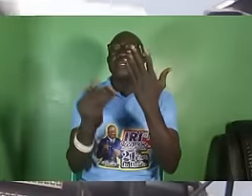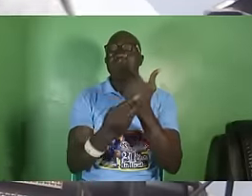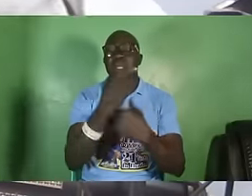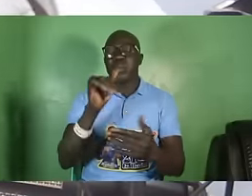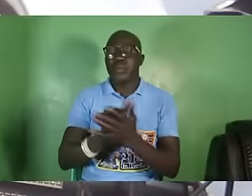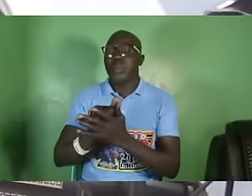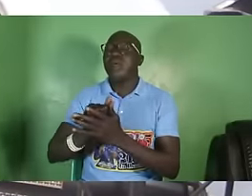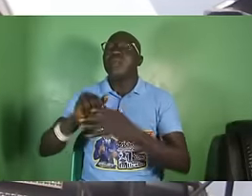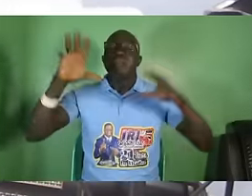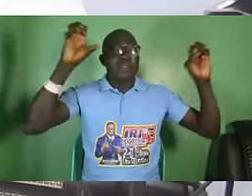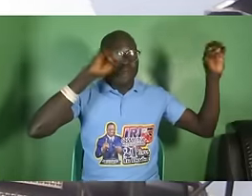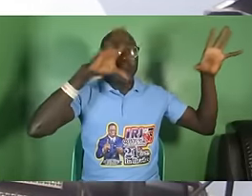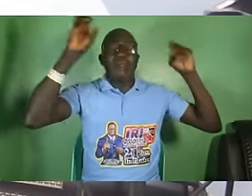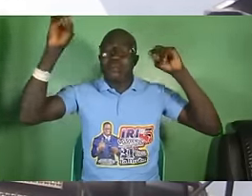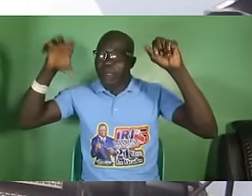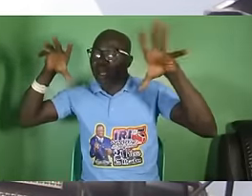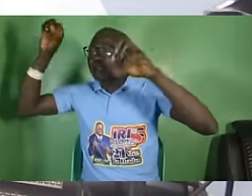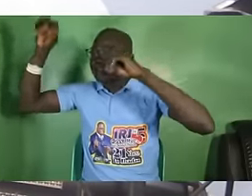Everybody will be like me during